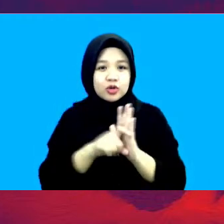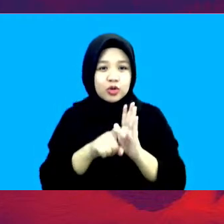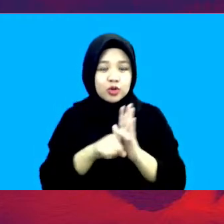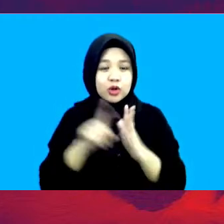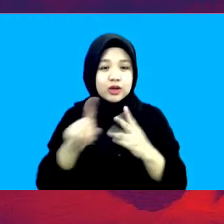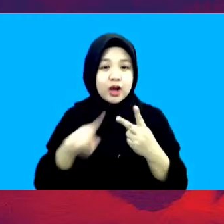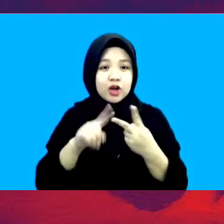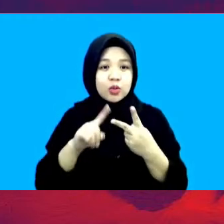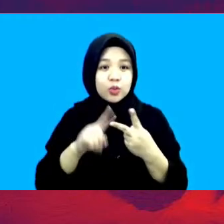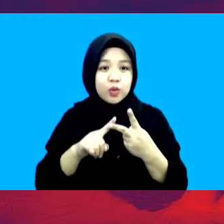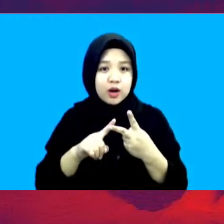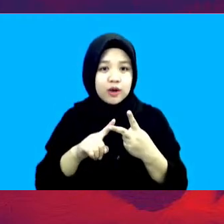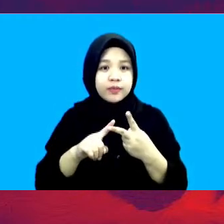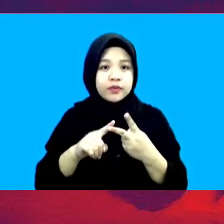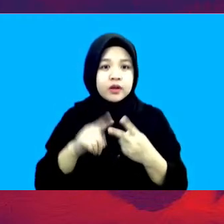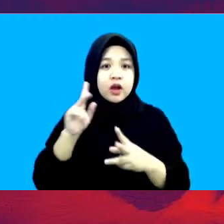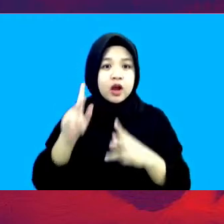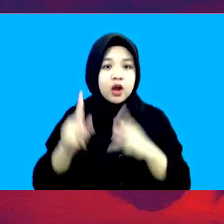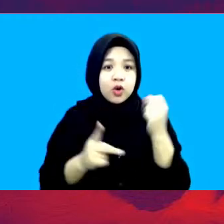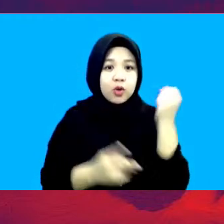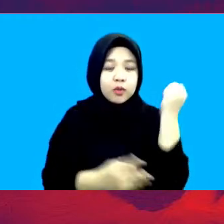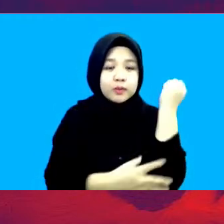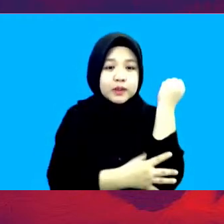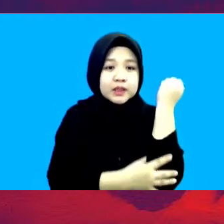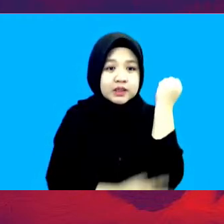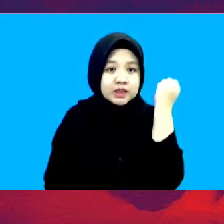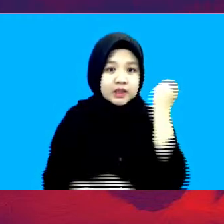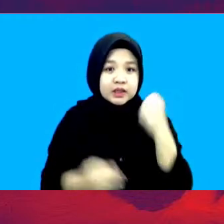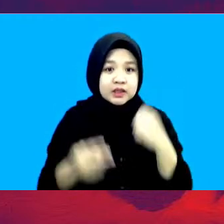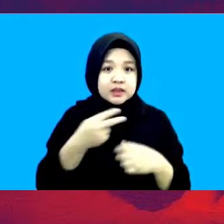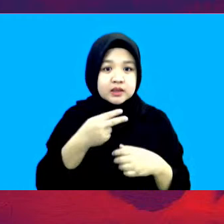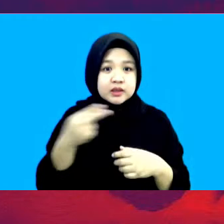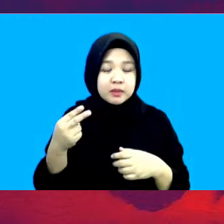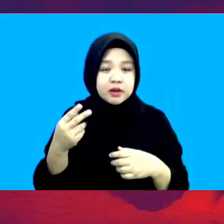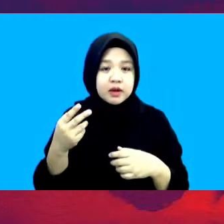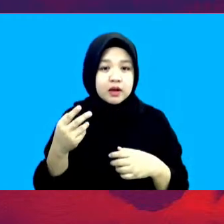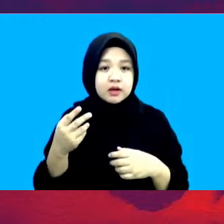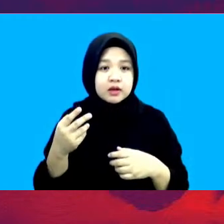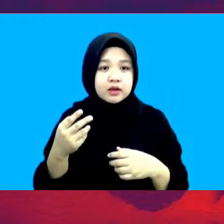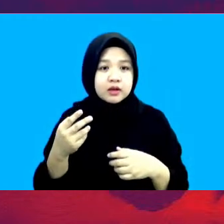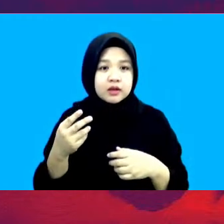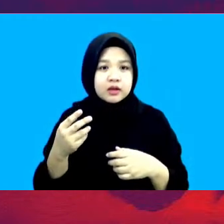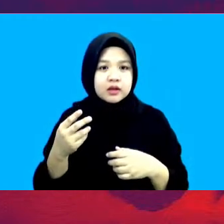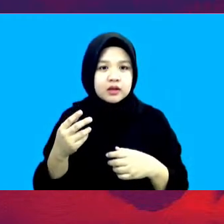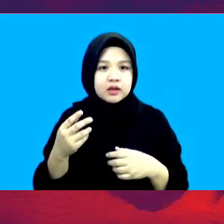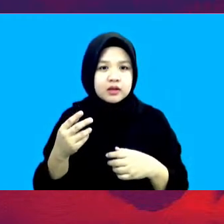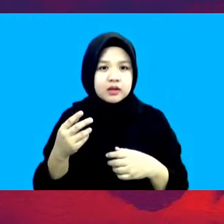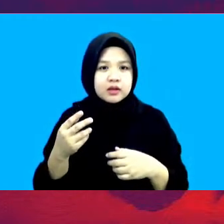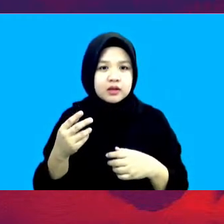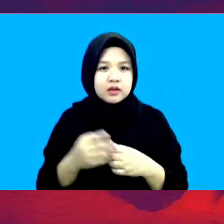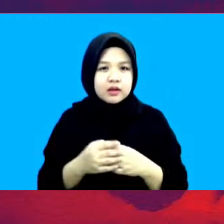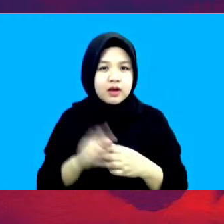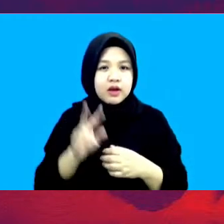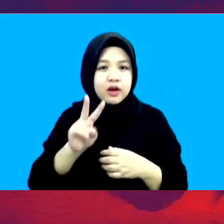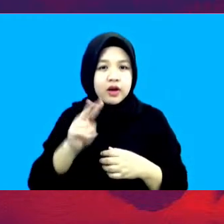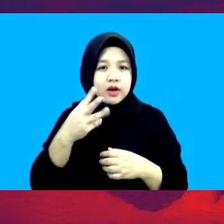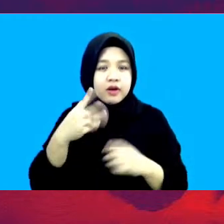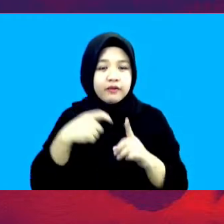we have poverty of the distribution X, given the poverty line pi, is equal to